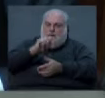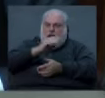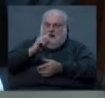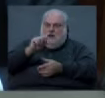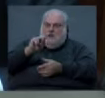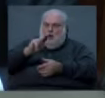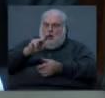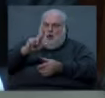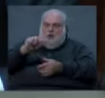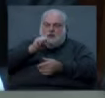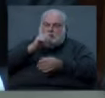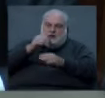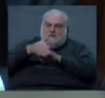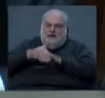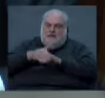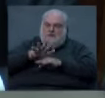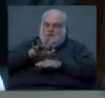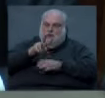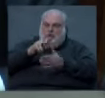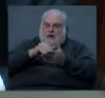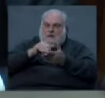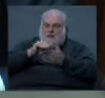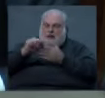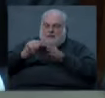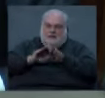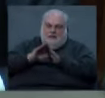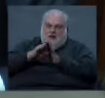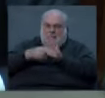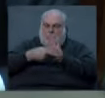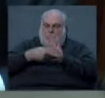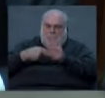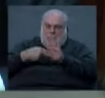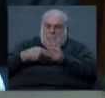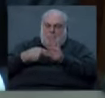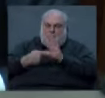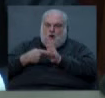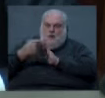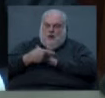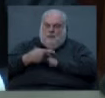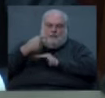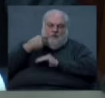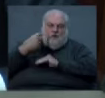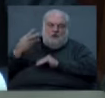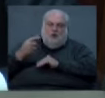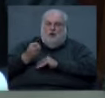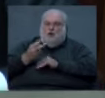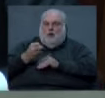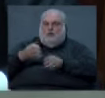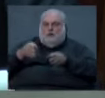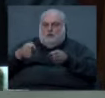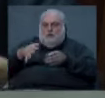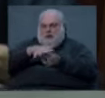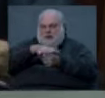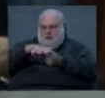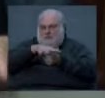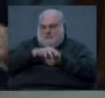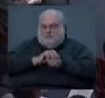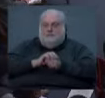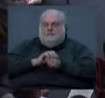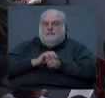to exceed $52,000 to develop a branding program for the 12th Street corridor to declare an emergency and for the purposes, first